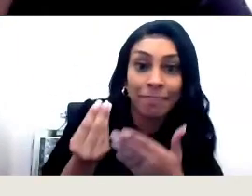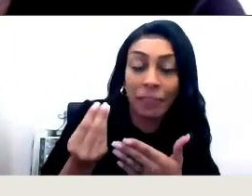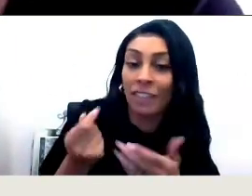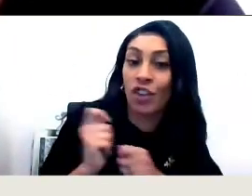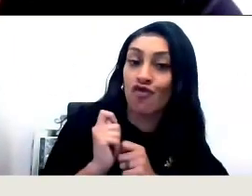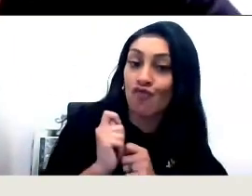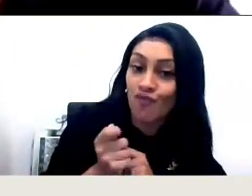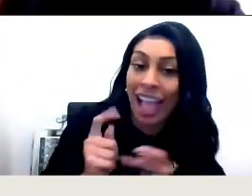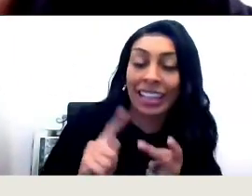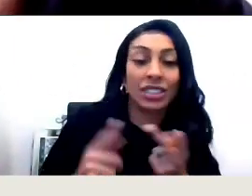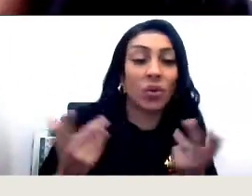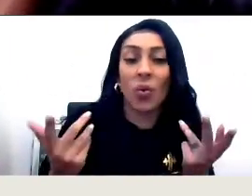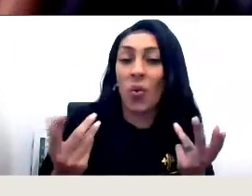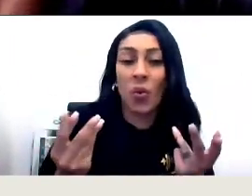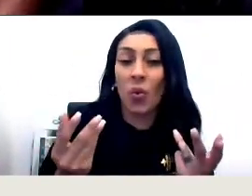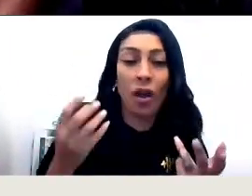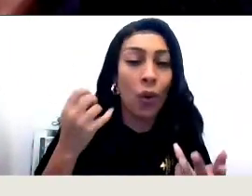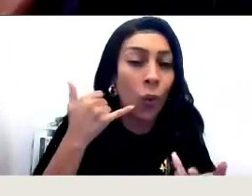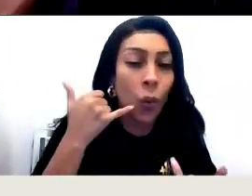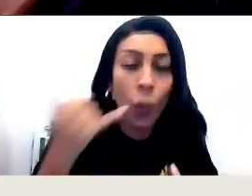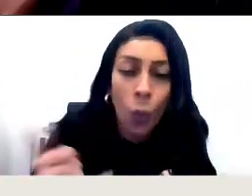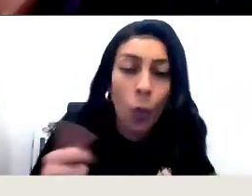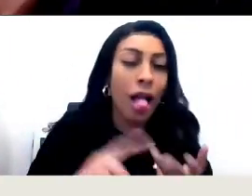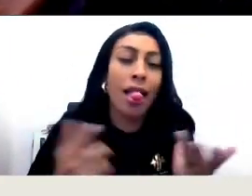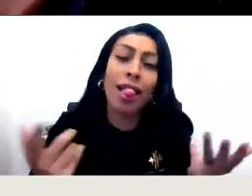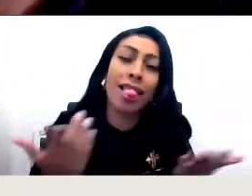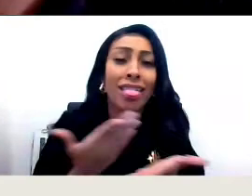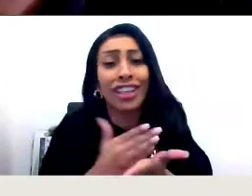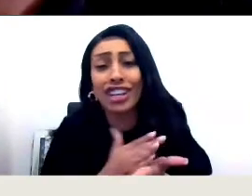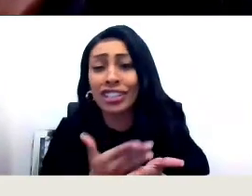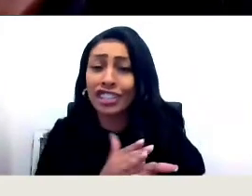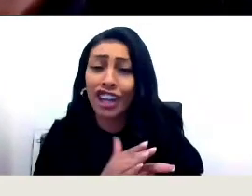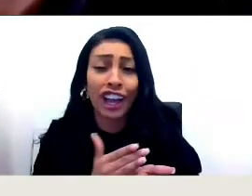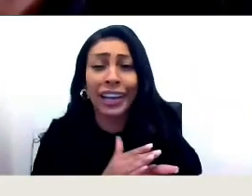is. Kind of uncertainty